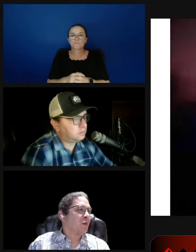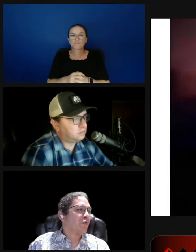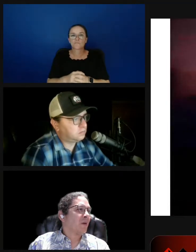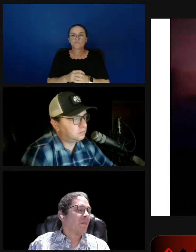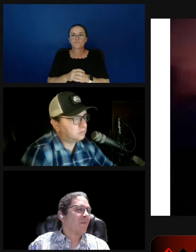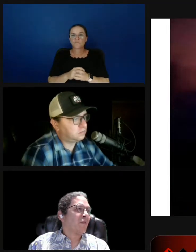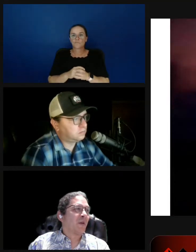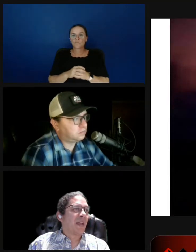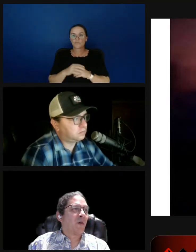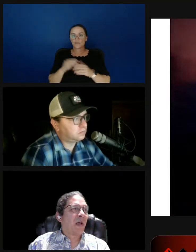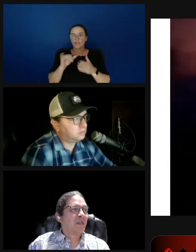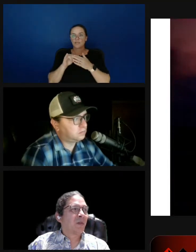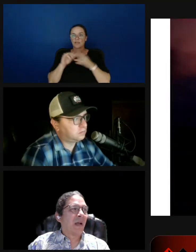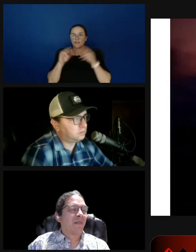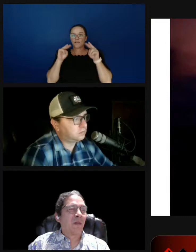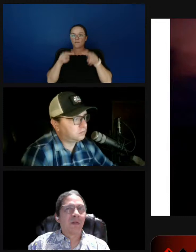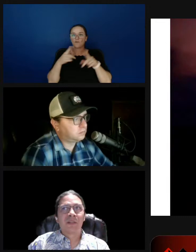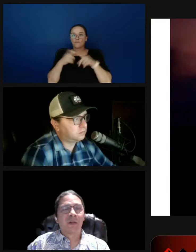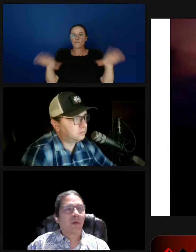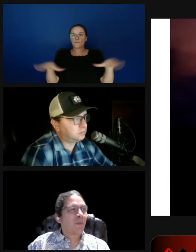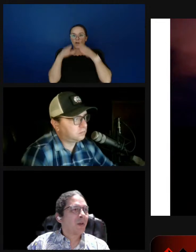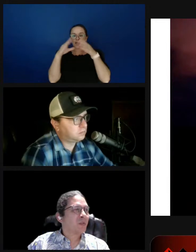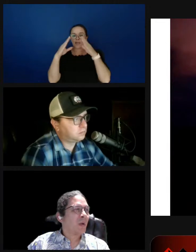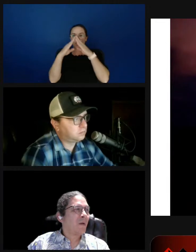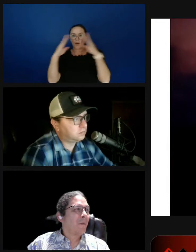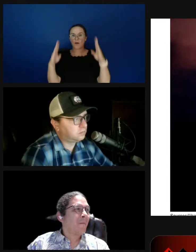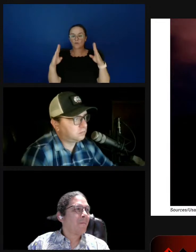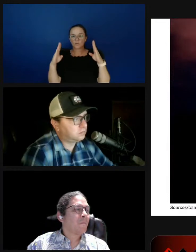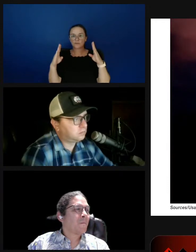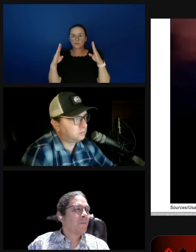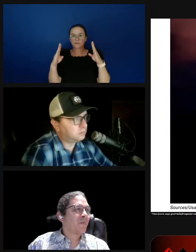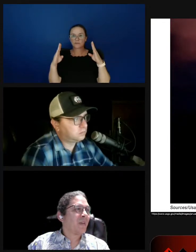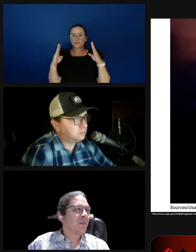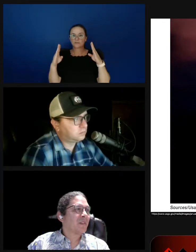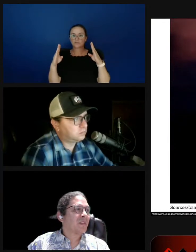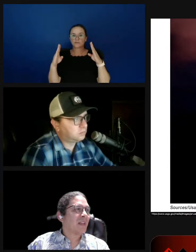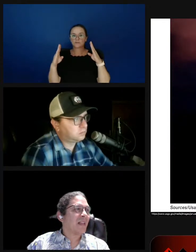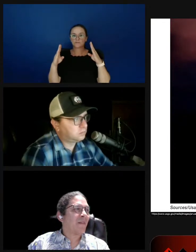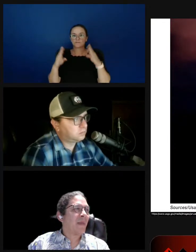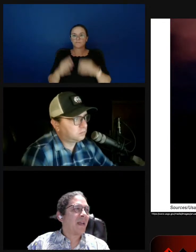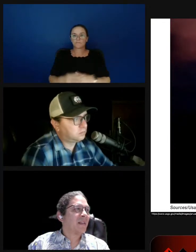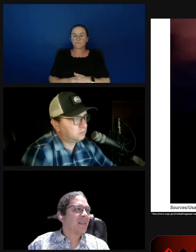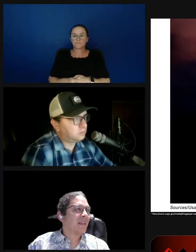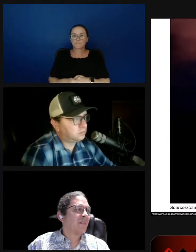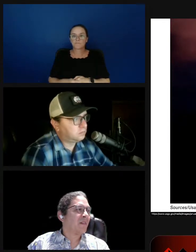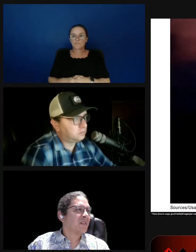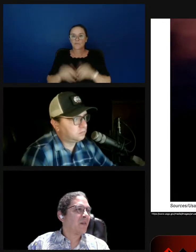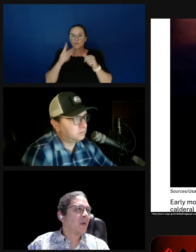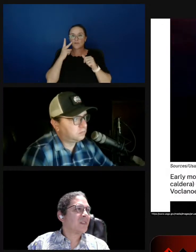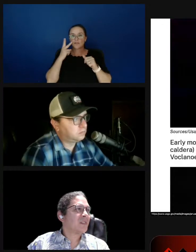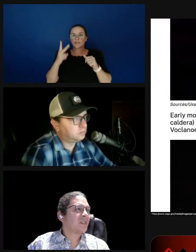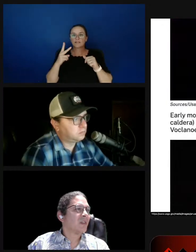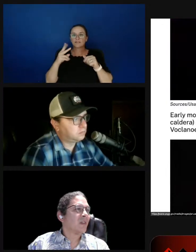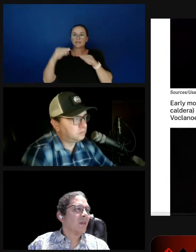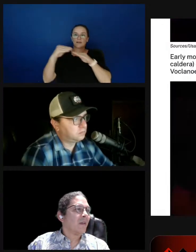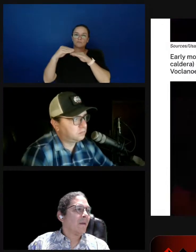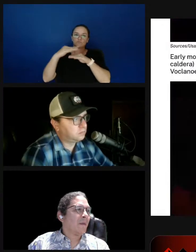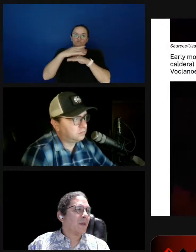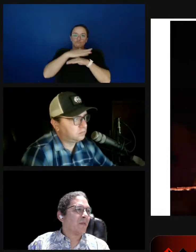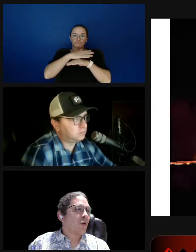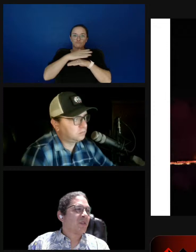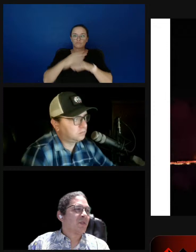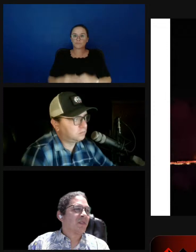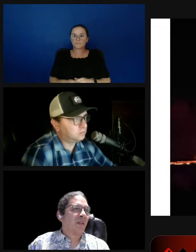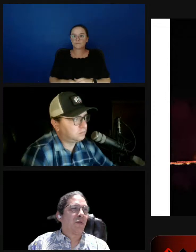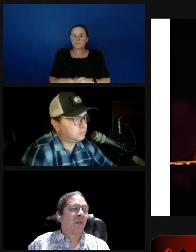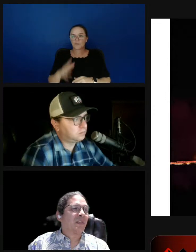Here's a view from Volcano House, how that looked in the early morning as well. Fountains and that lava pad in the far southwest. You